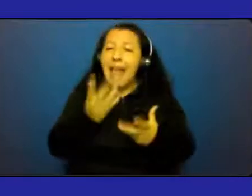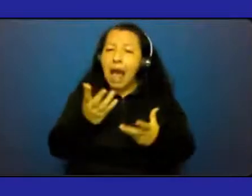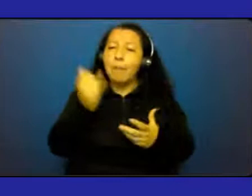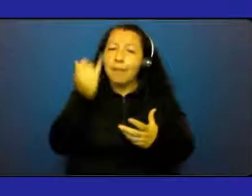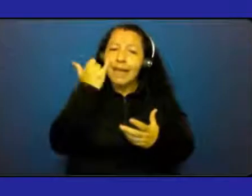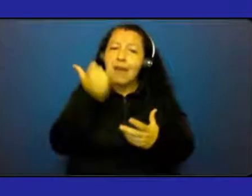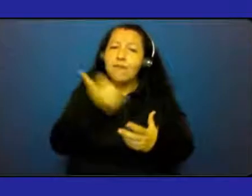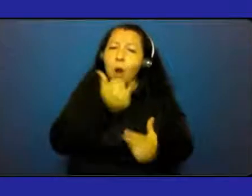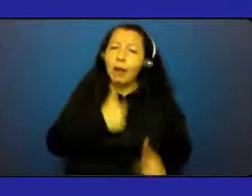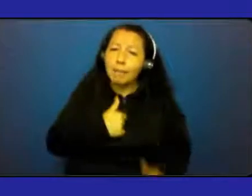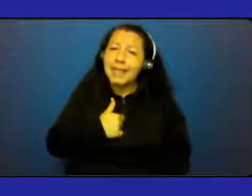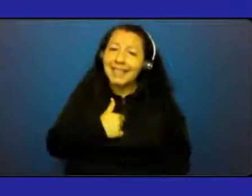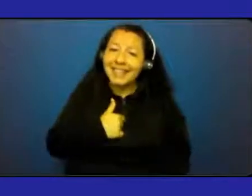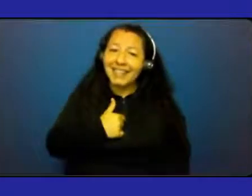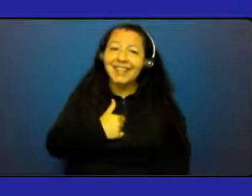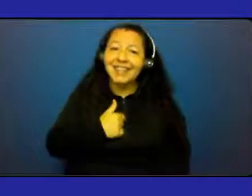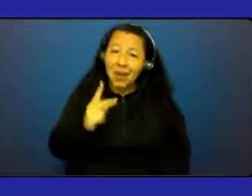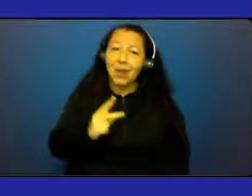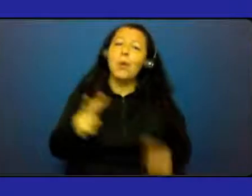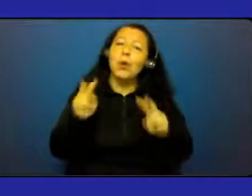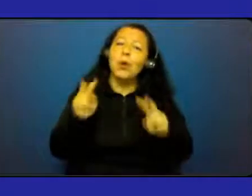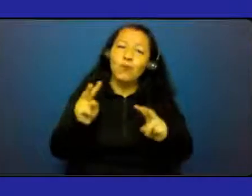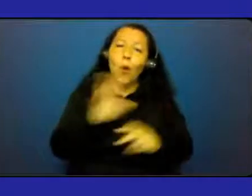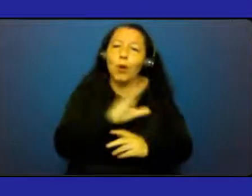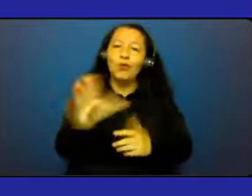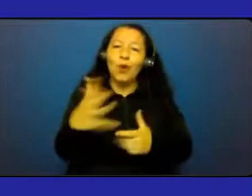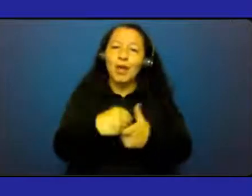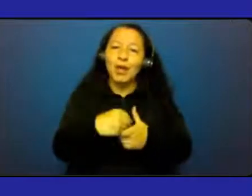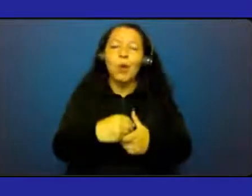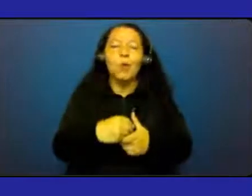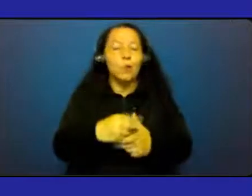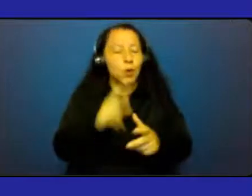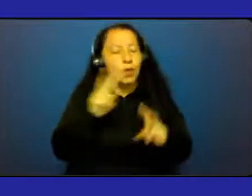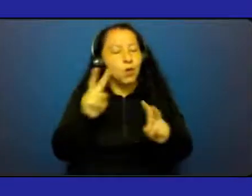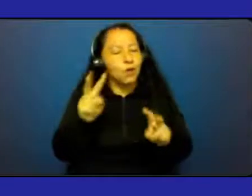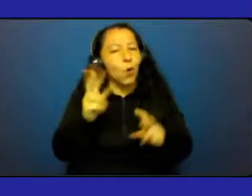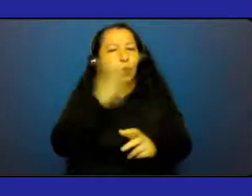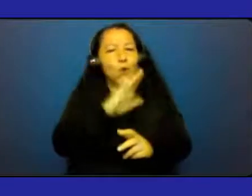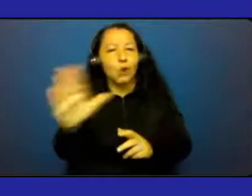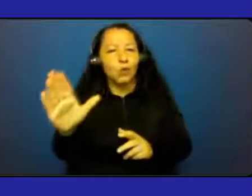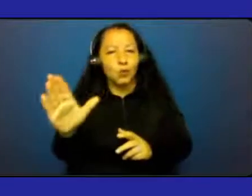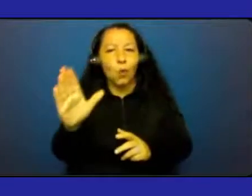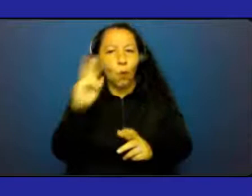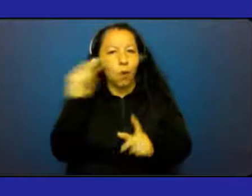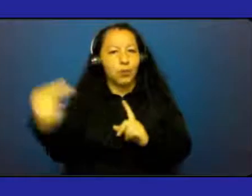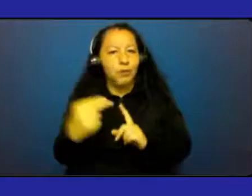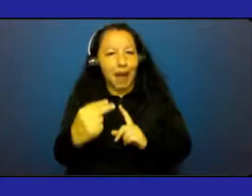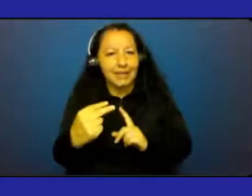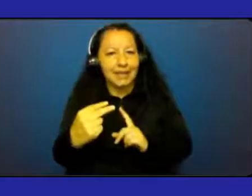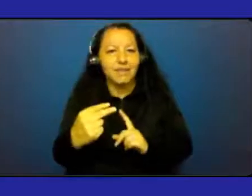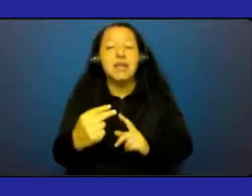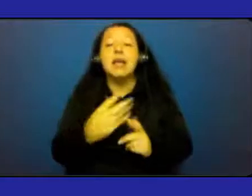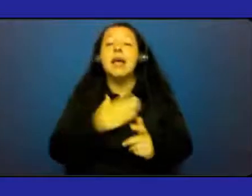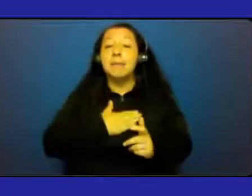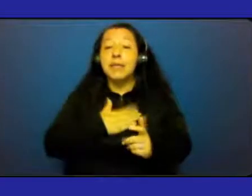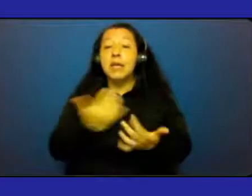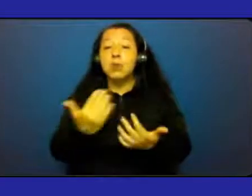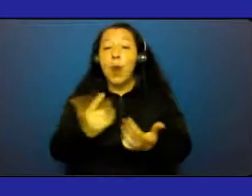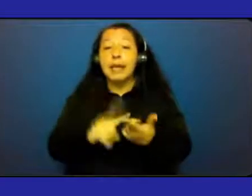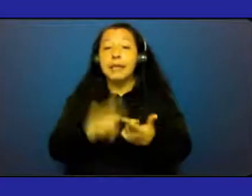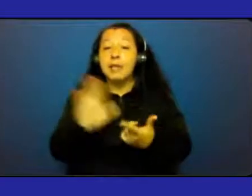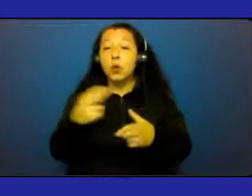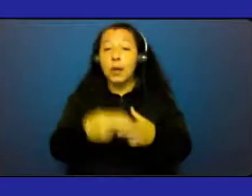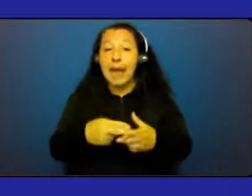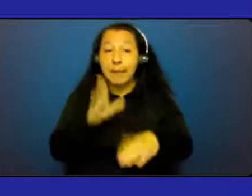we look forward to hearing your views. We ask that you please remain muted until your name is called and use the unmute icon on